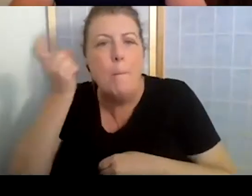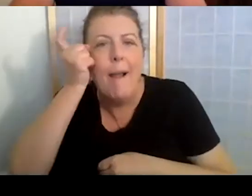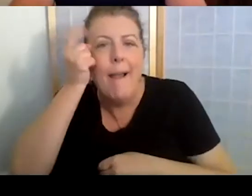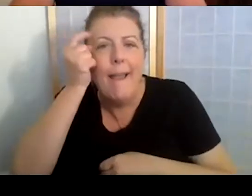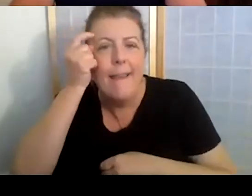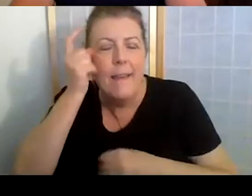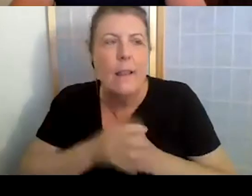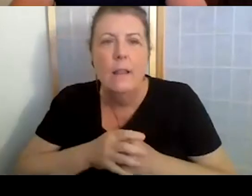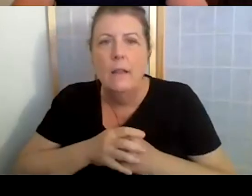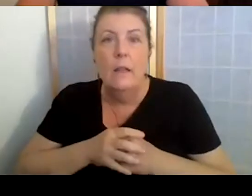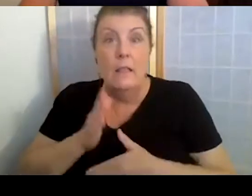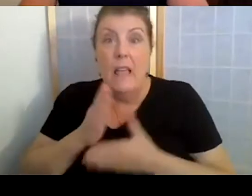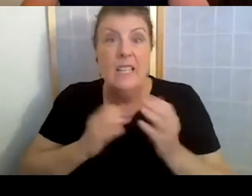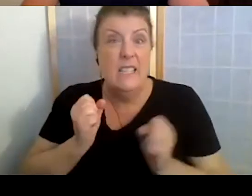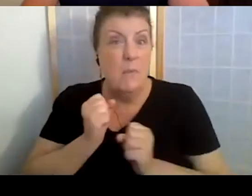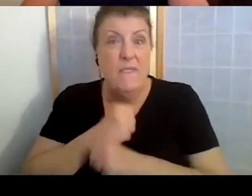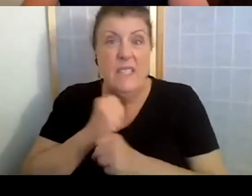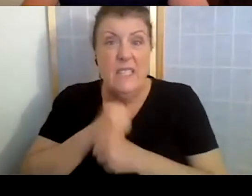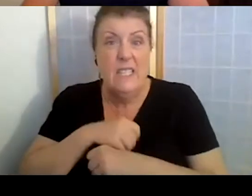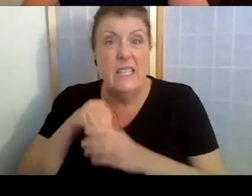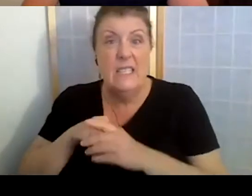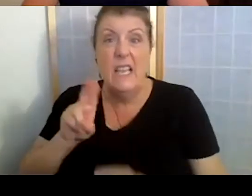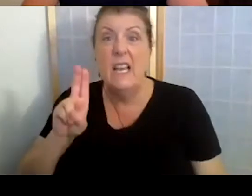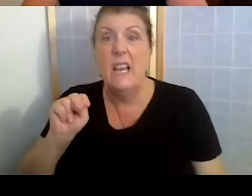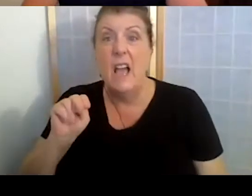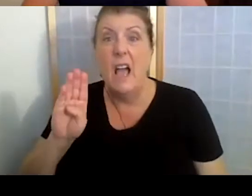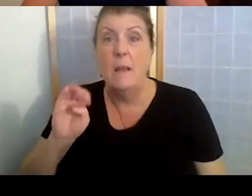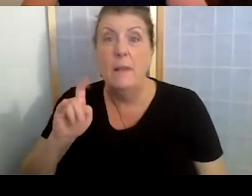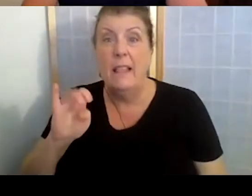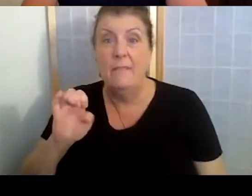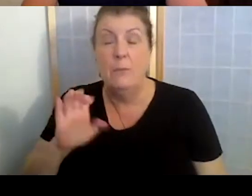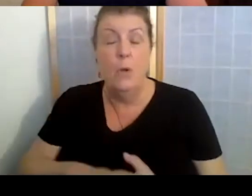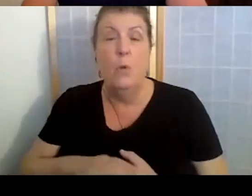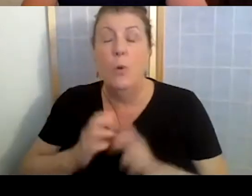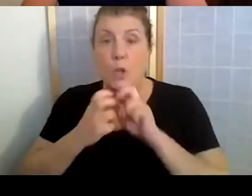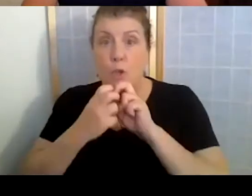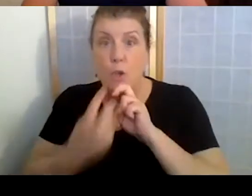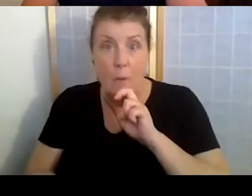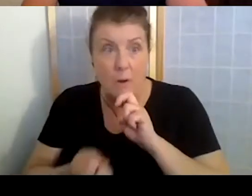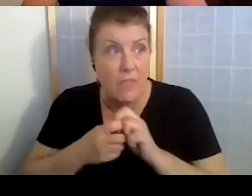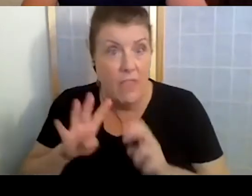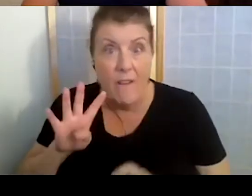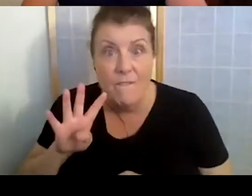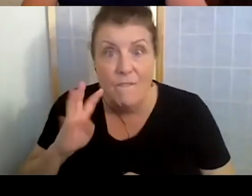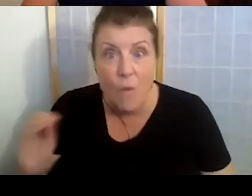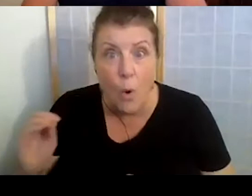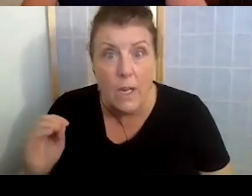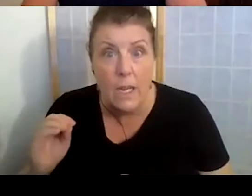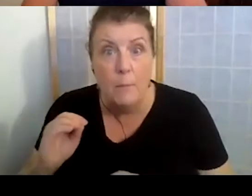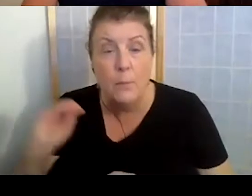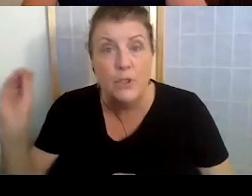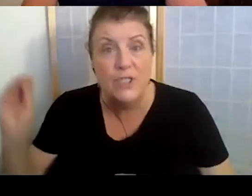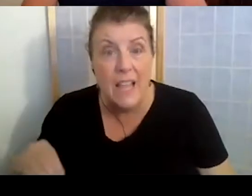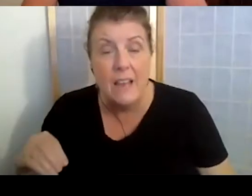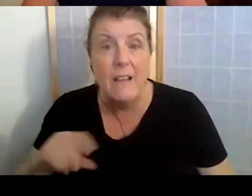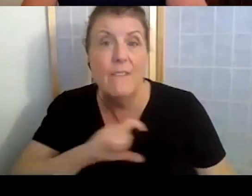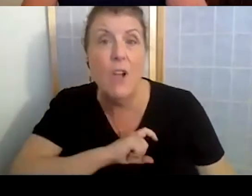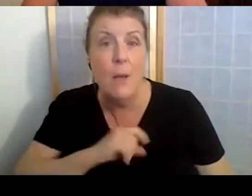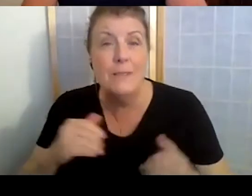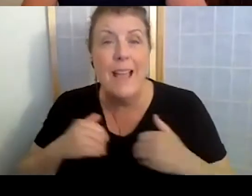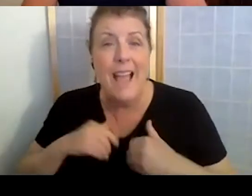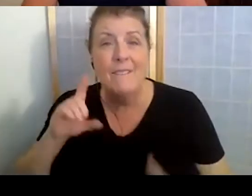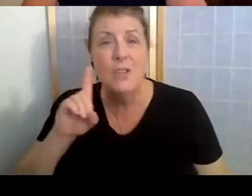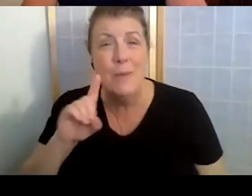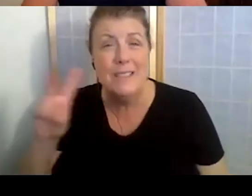that found their way into Unbelievable were jaw dropping. The 40% of cops who have domestic violence incidents in their homes is